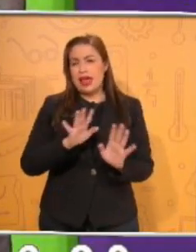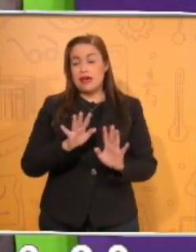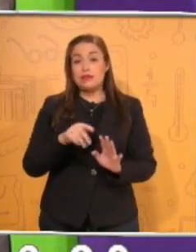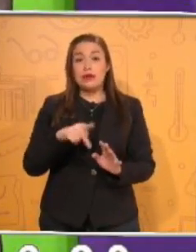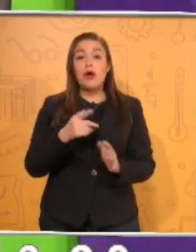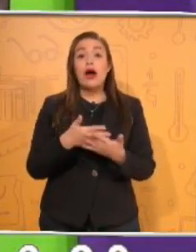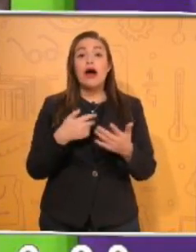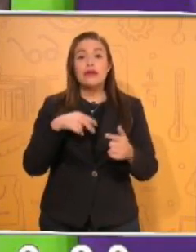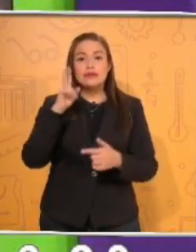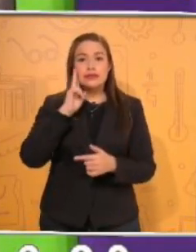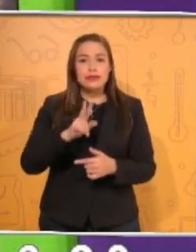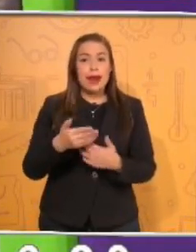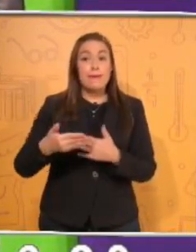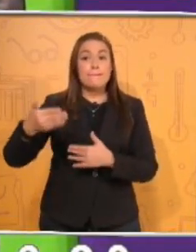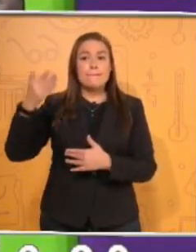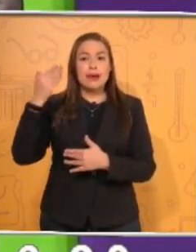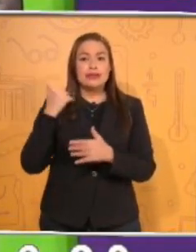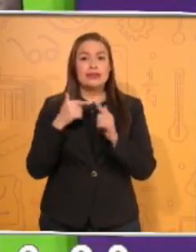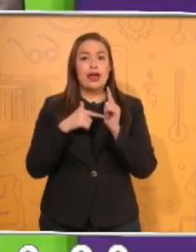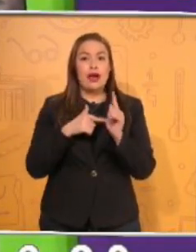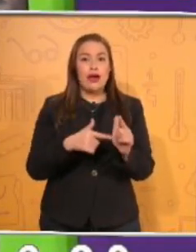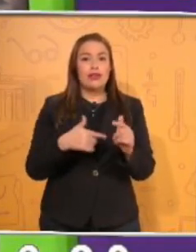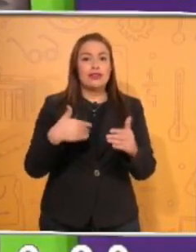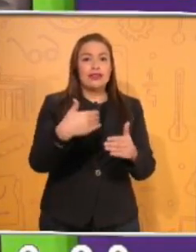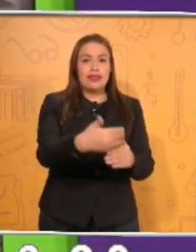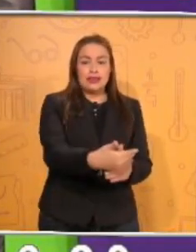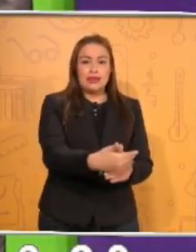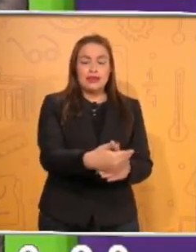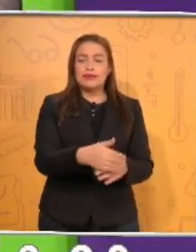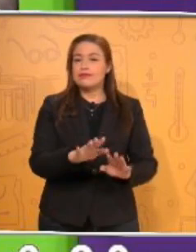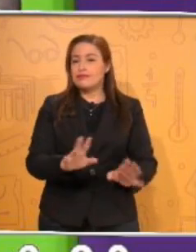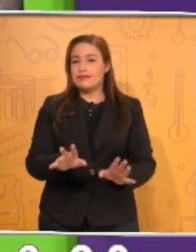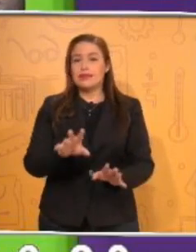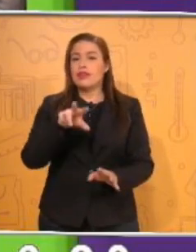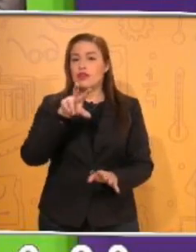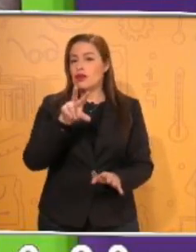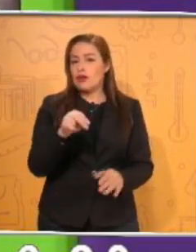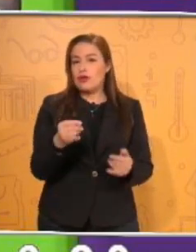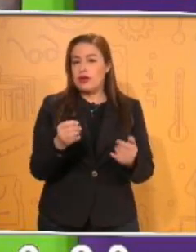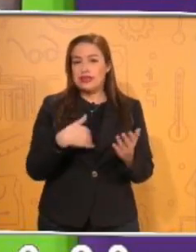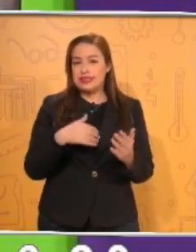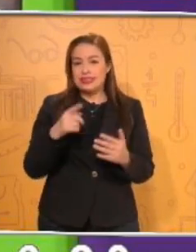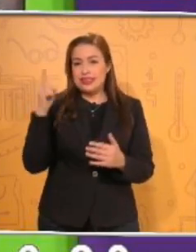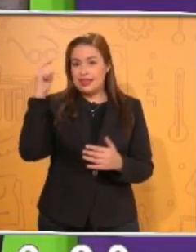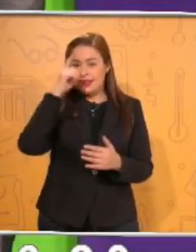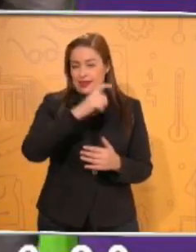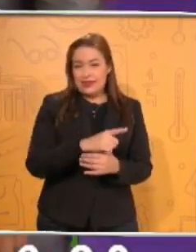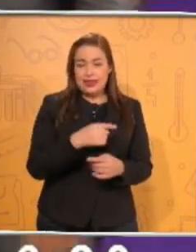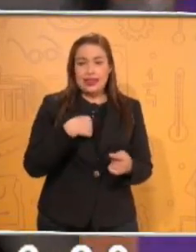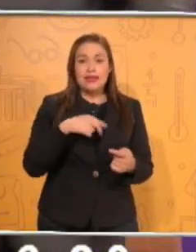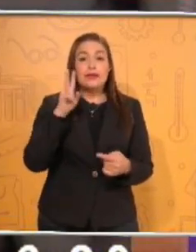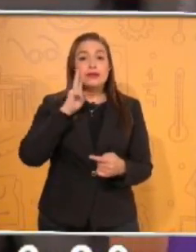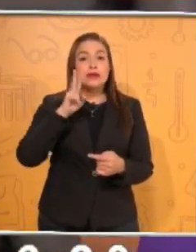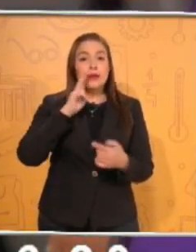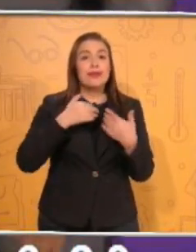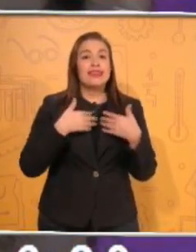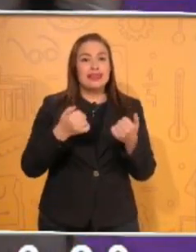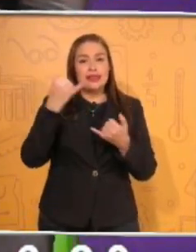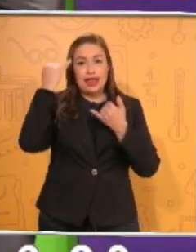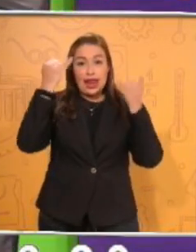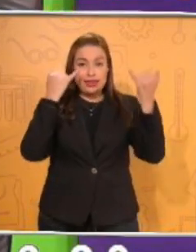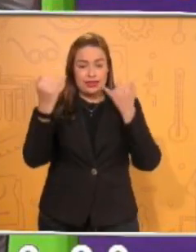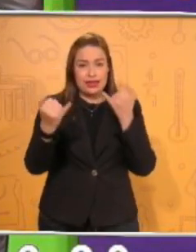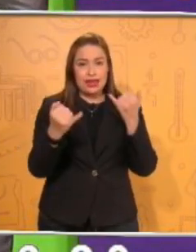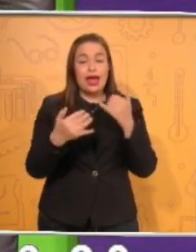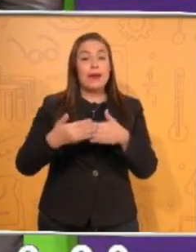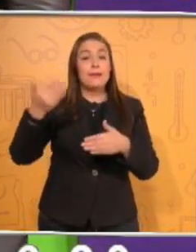This is very similar to Spanish, so it's not as difficult to comprehend what's the idea. The past continuous is